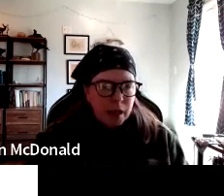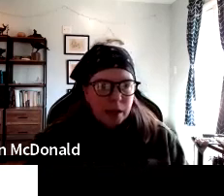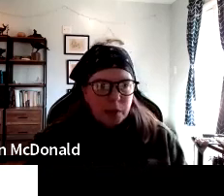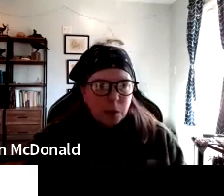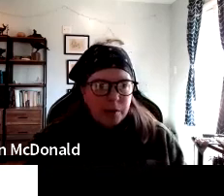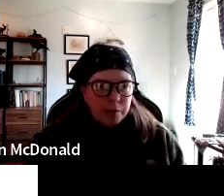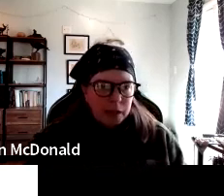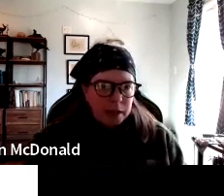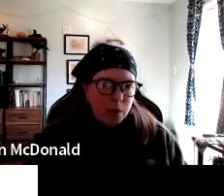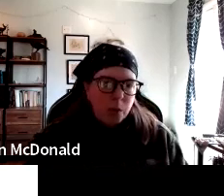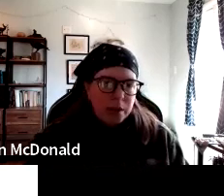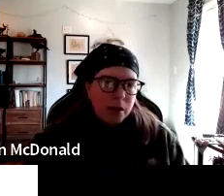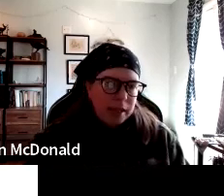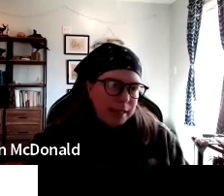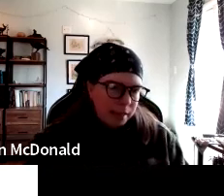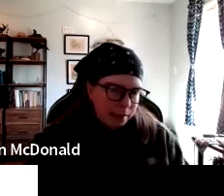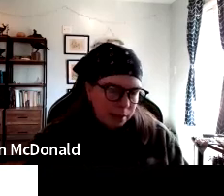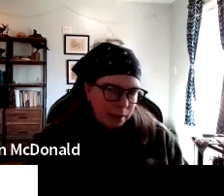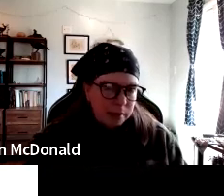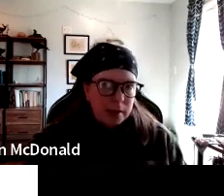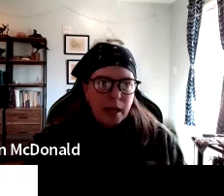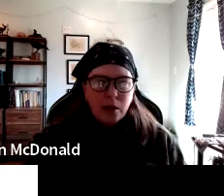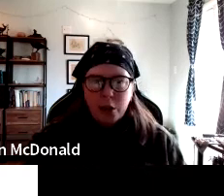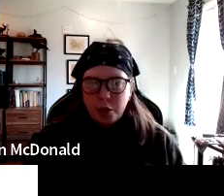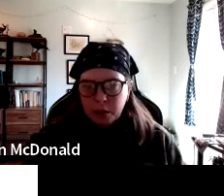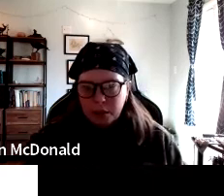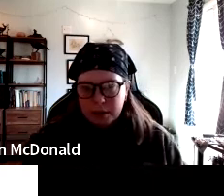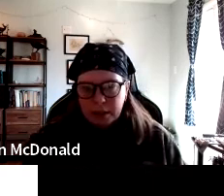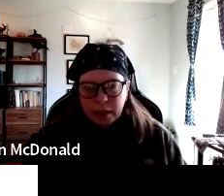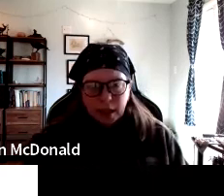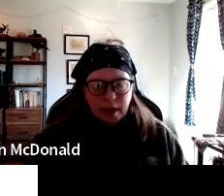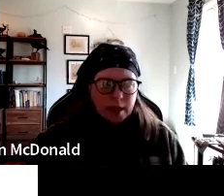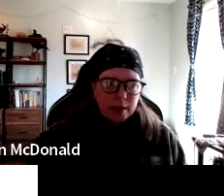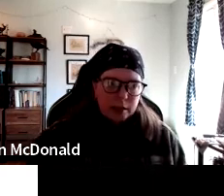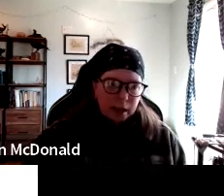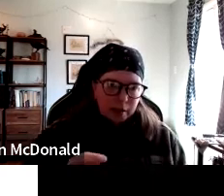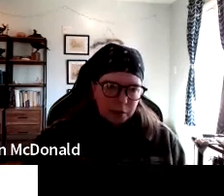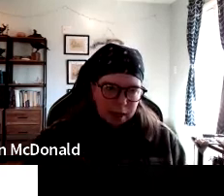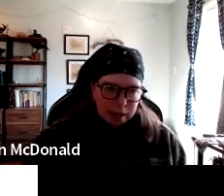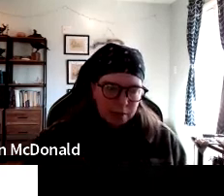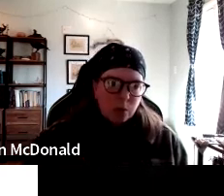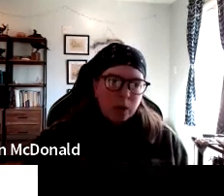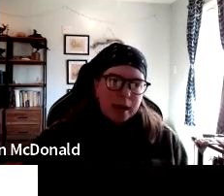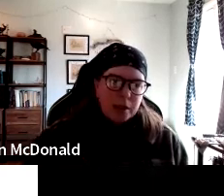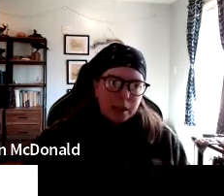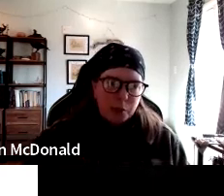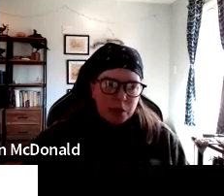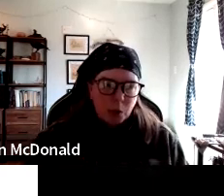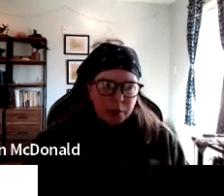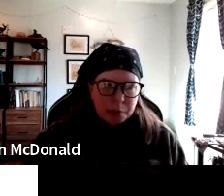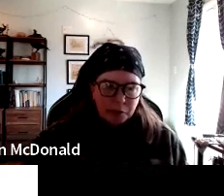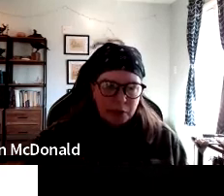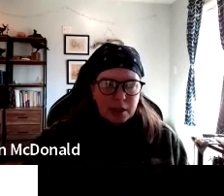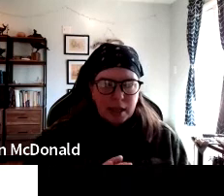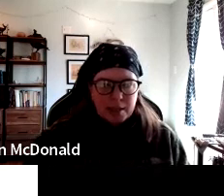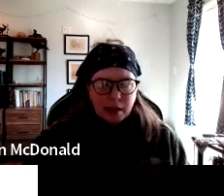bottle and we want to fill it with our yeast and our sugar. And after that, we're actually going to put some